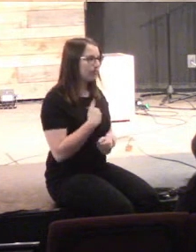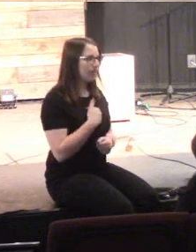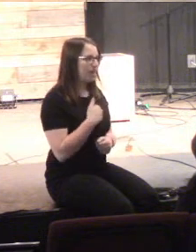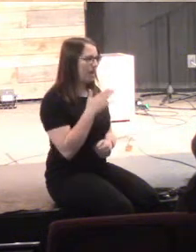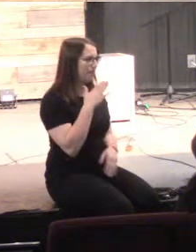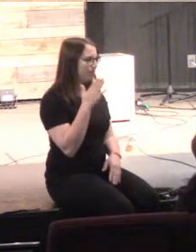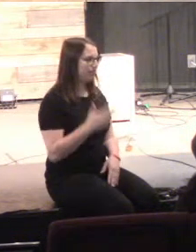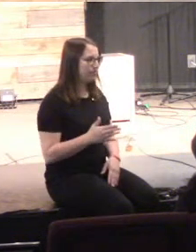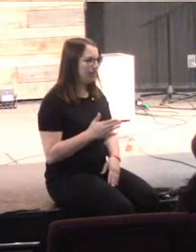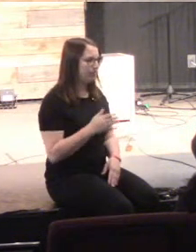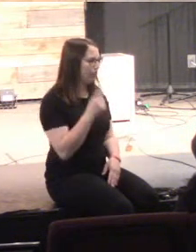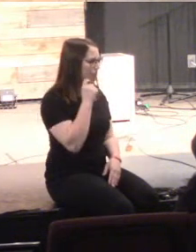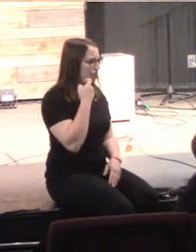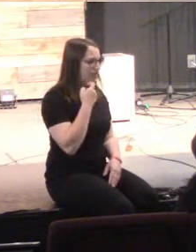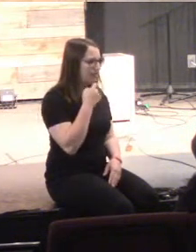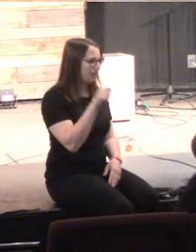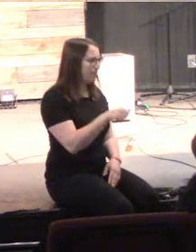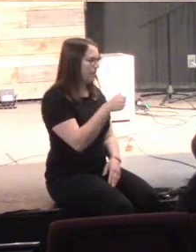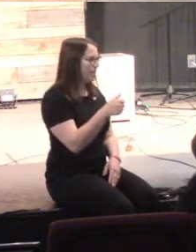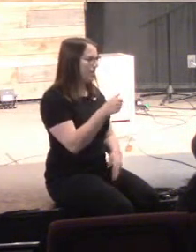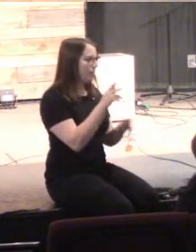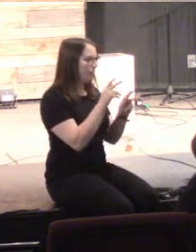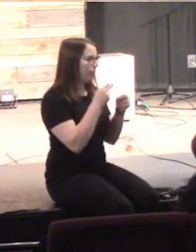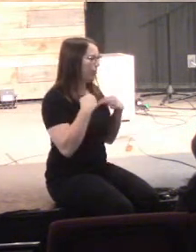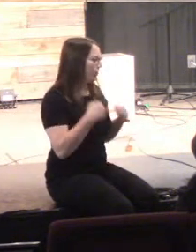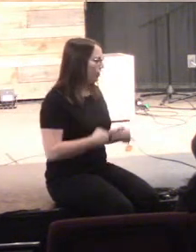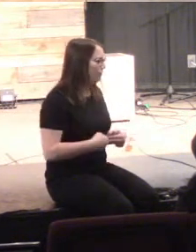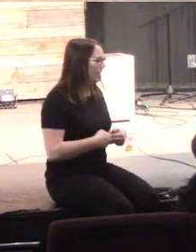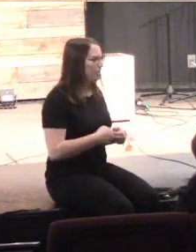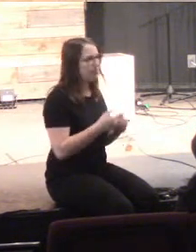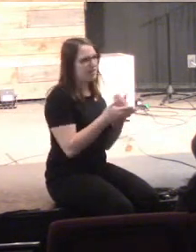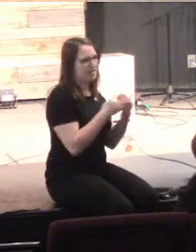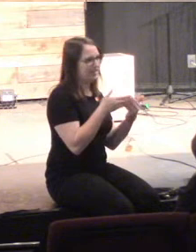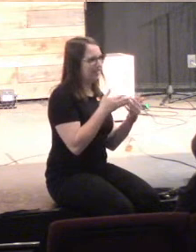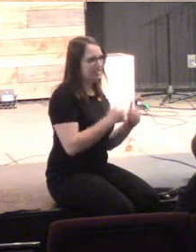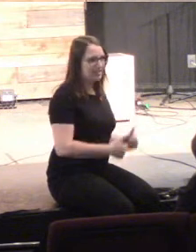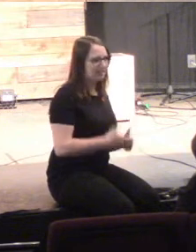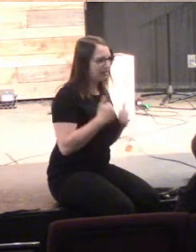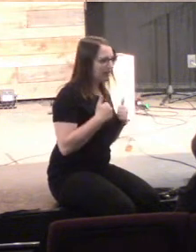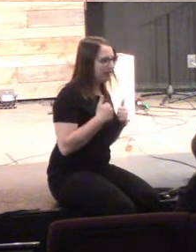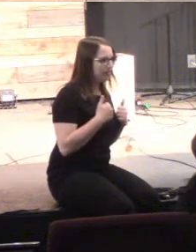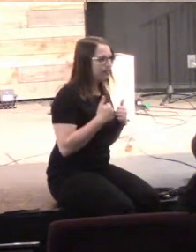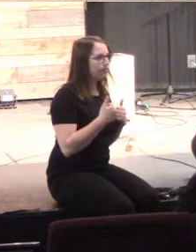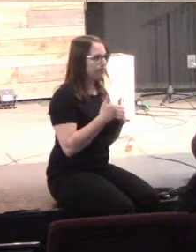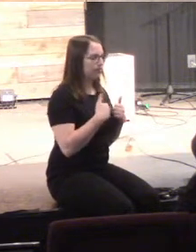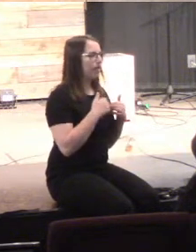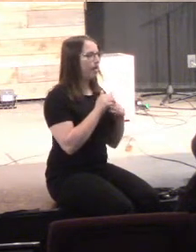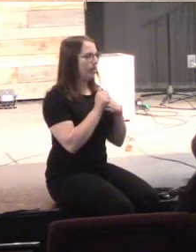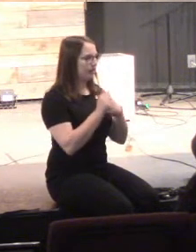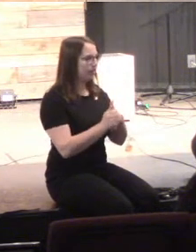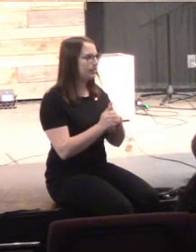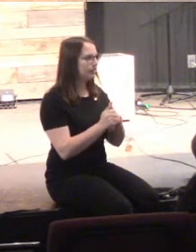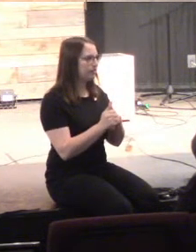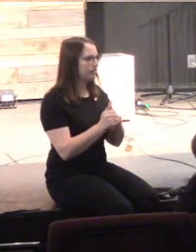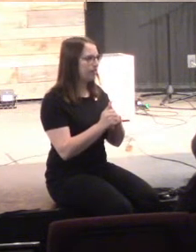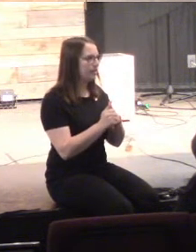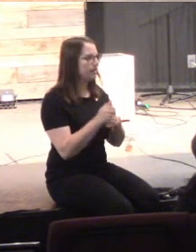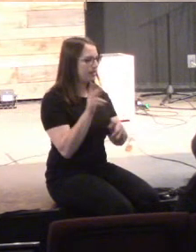easy life. I have envied a great many people who led difficult lives and led them well."